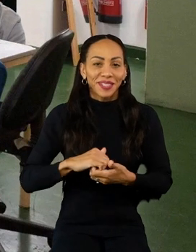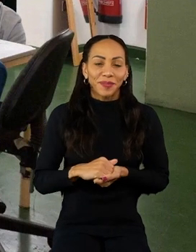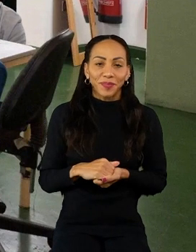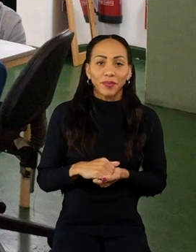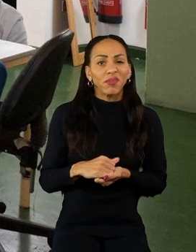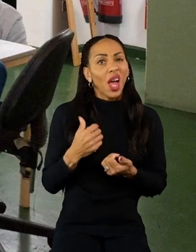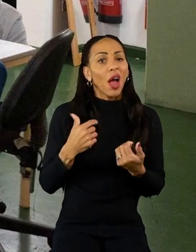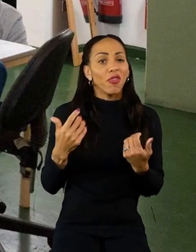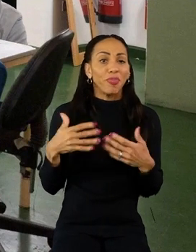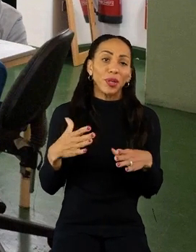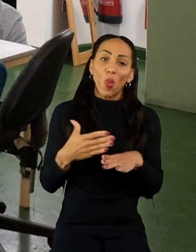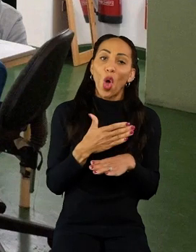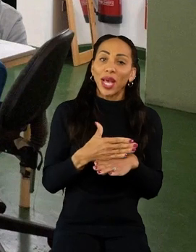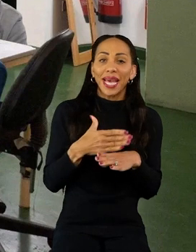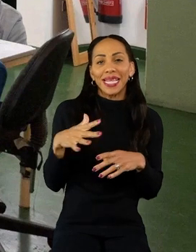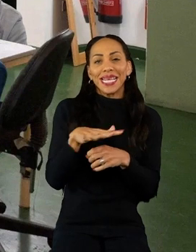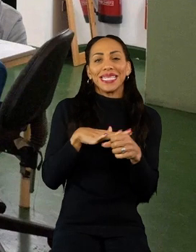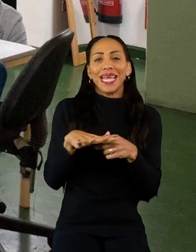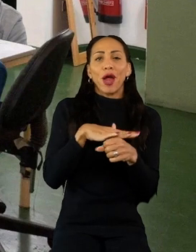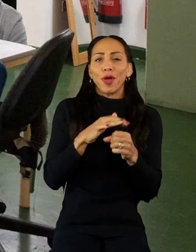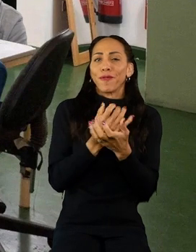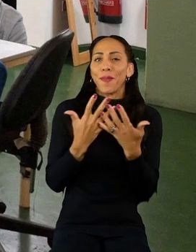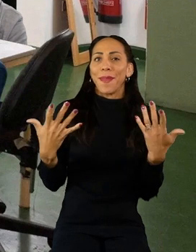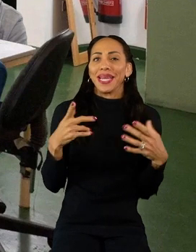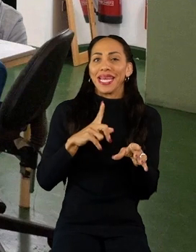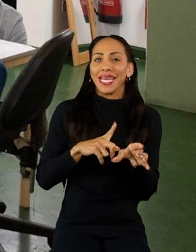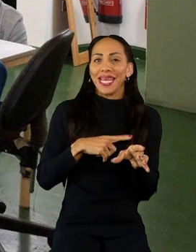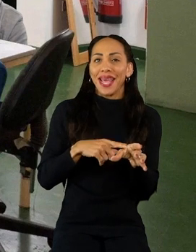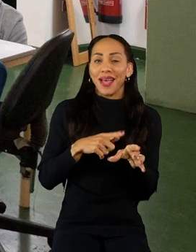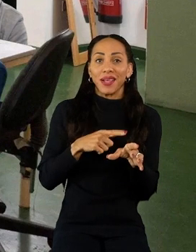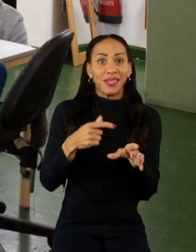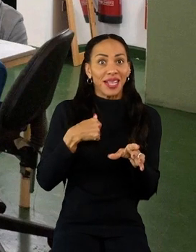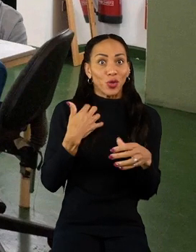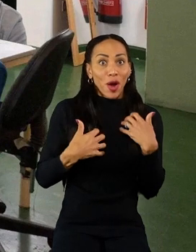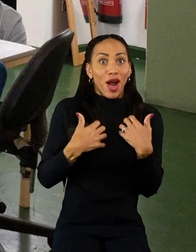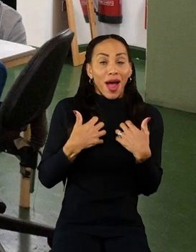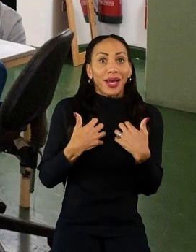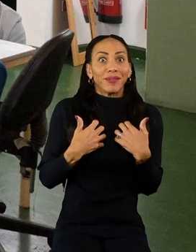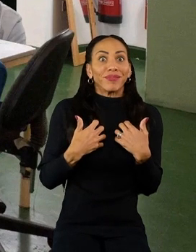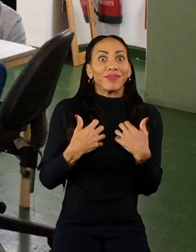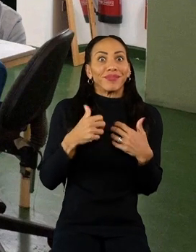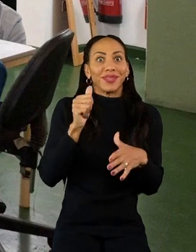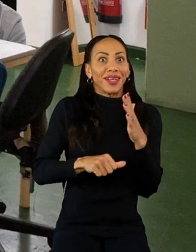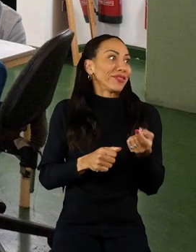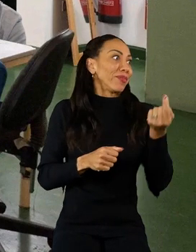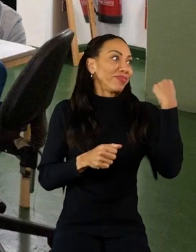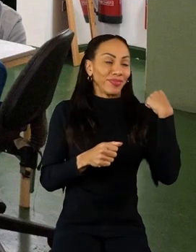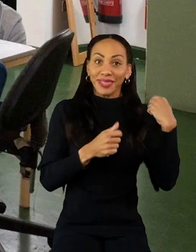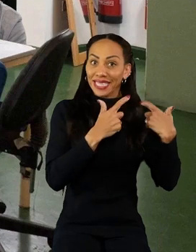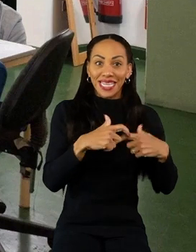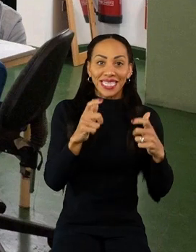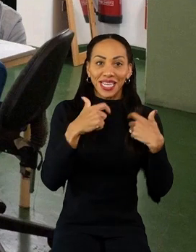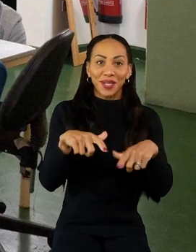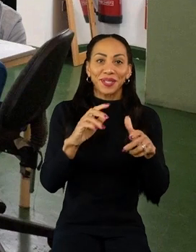camera captures the image and sends it back again. So I've been working in this field for many, many years. So that's really where these